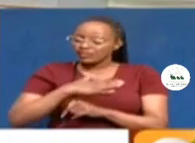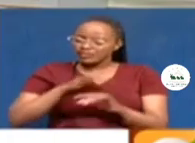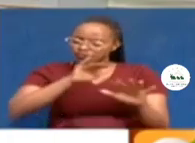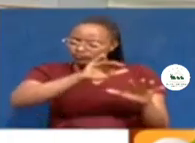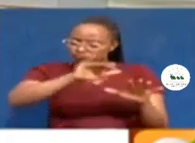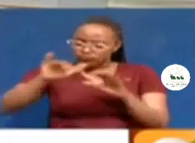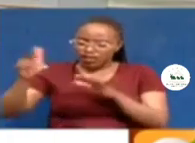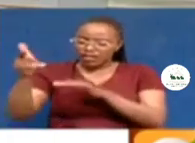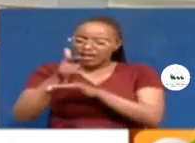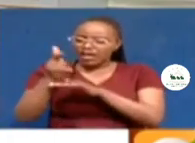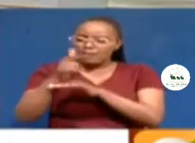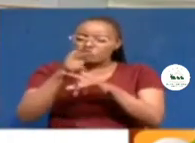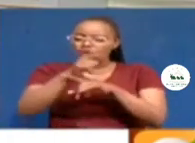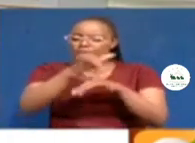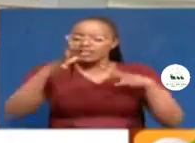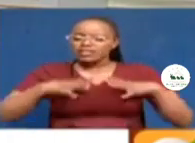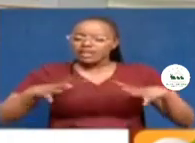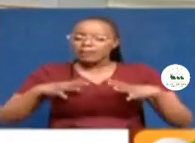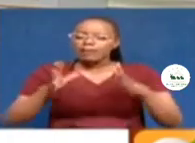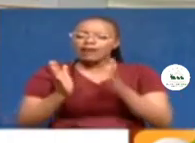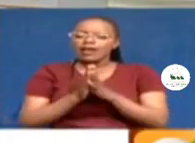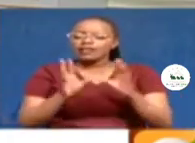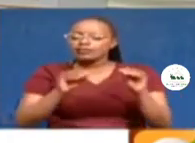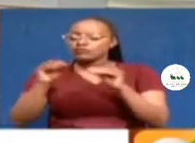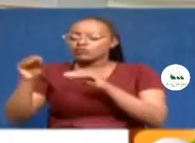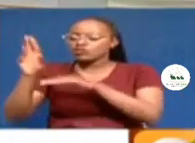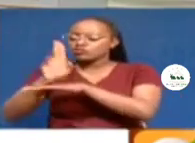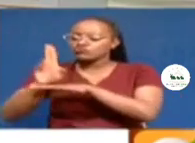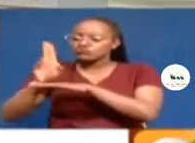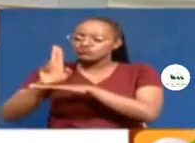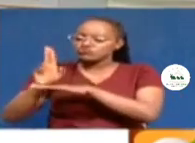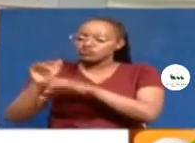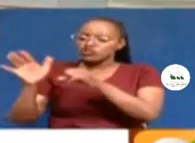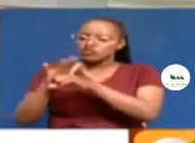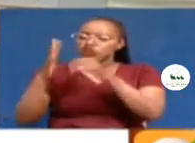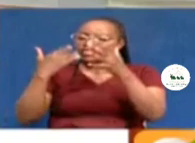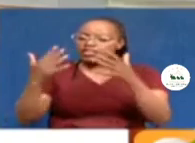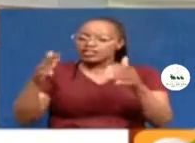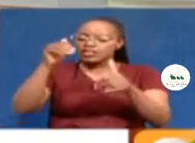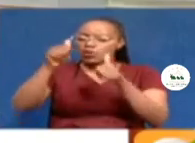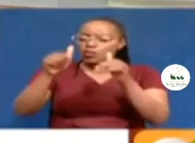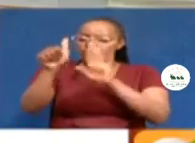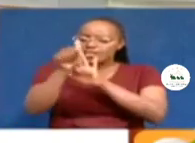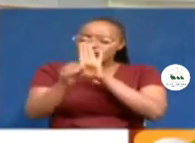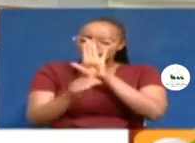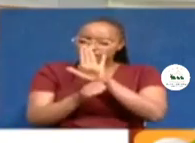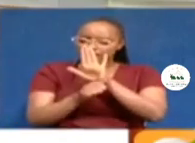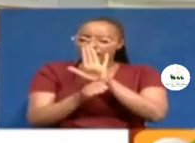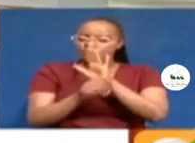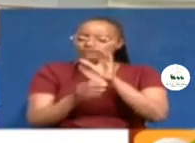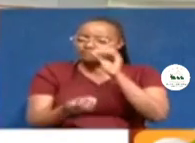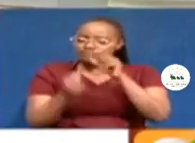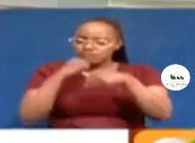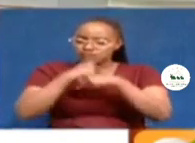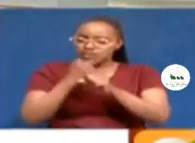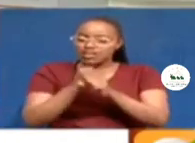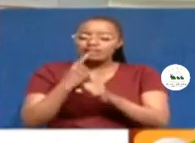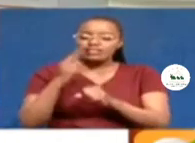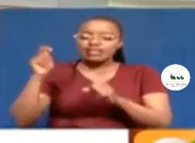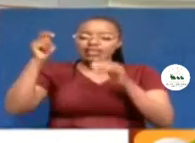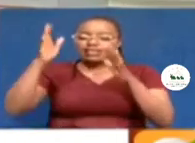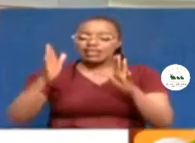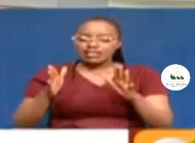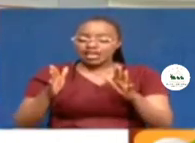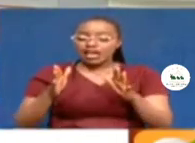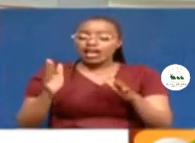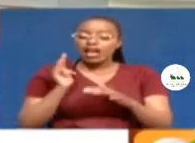cameras from these people and take them to more useful things. That is agenda setting. Tell Kenyans